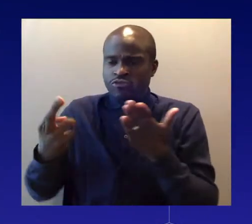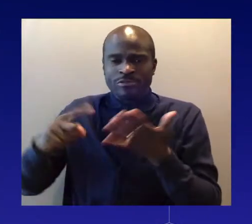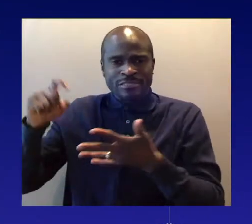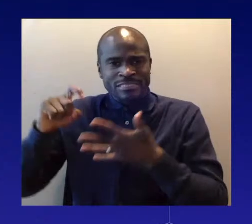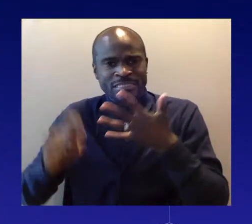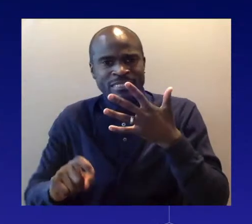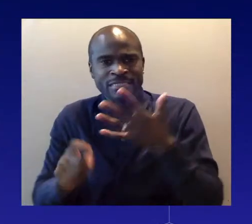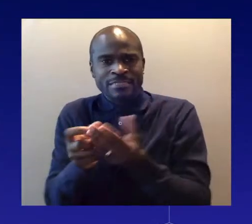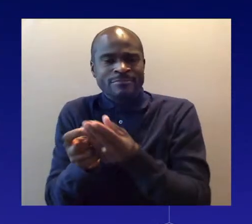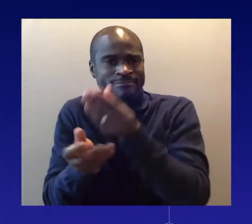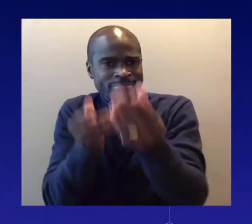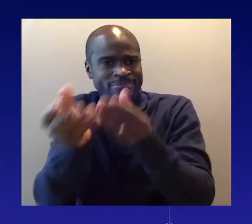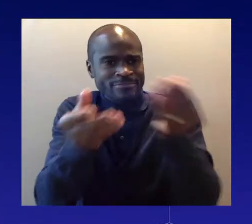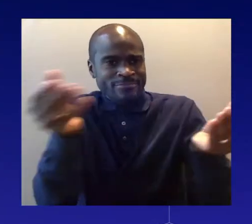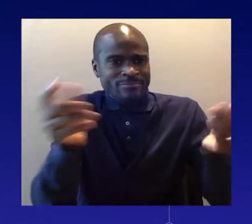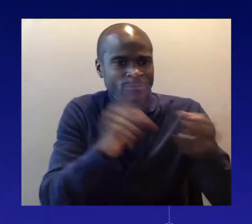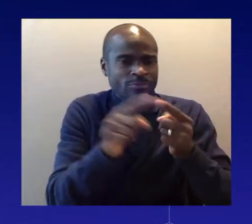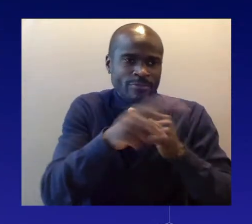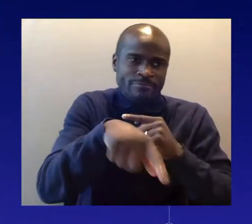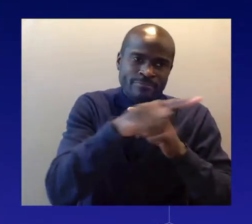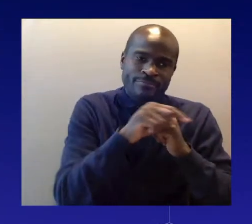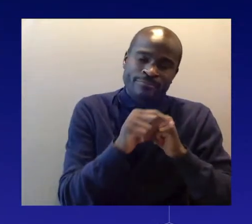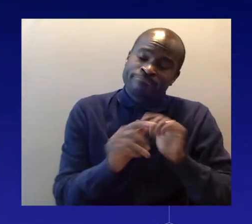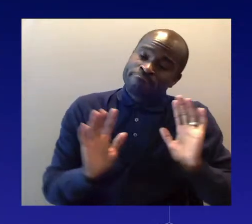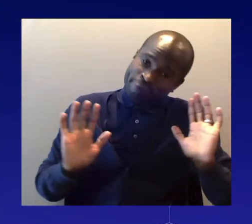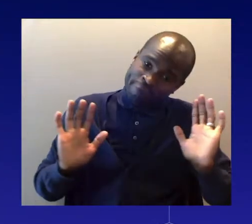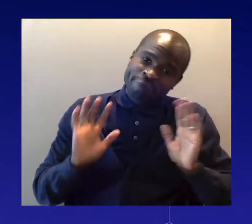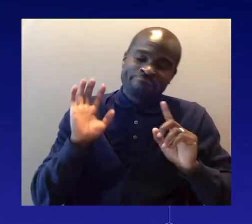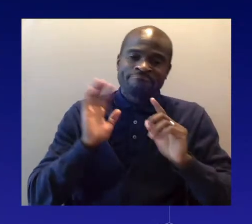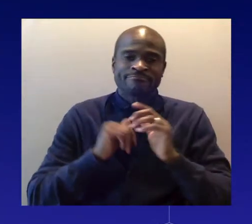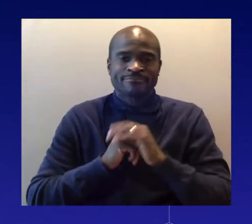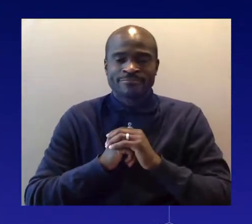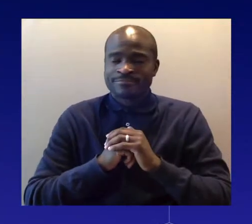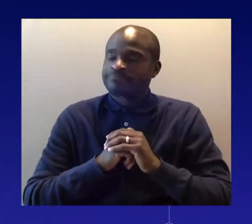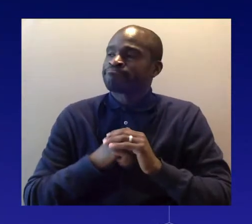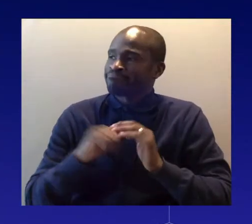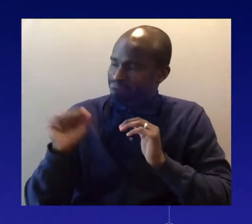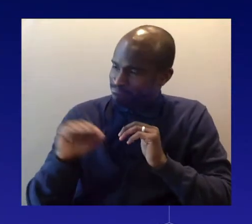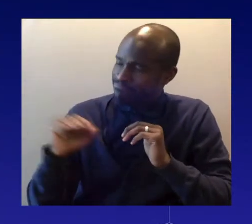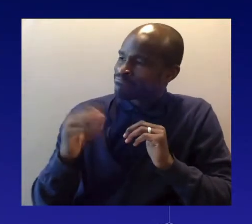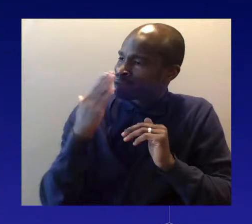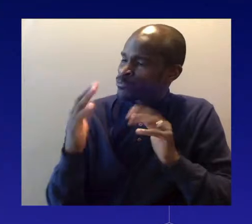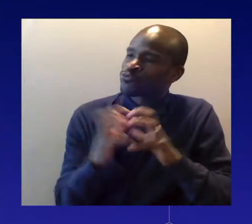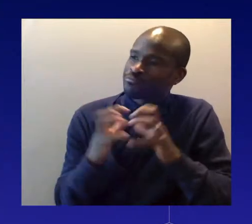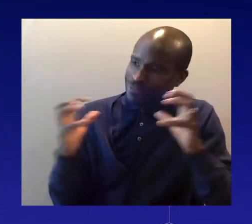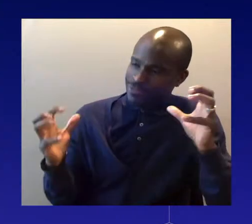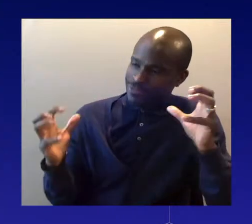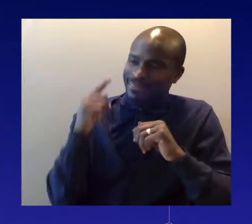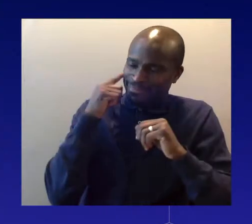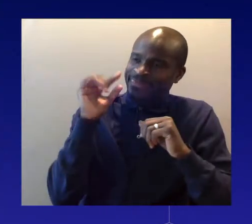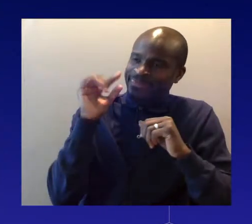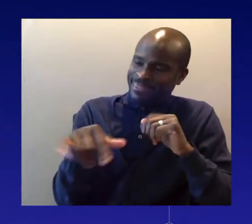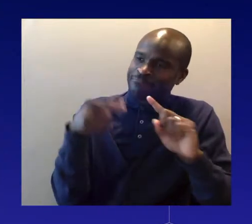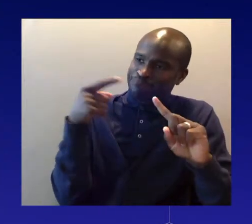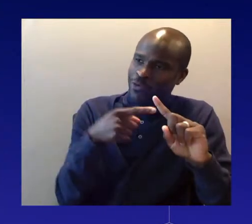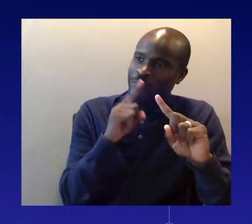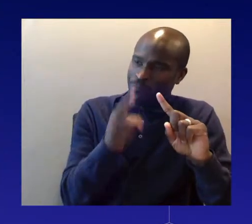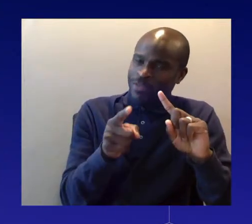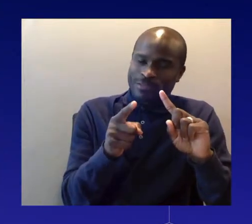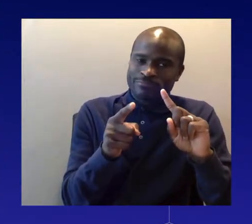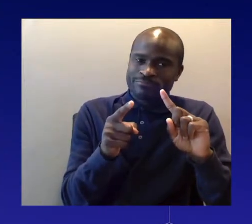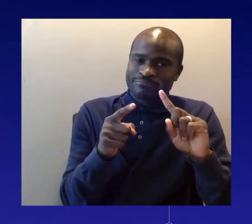saying. Thank you so much for that. And I think it resonates with everybody in the room how